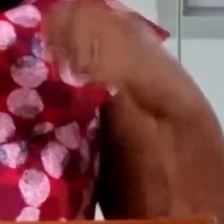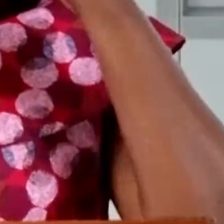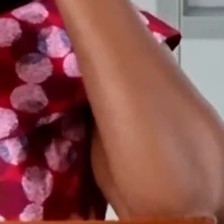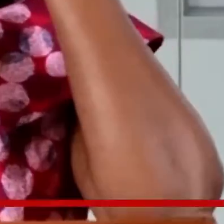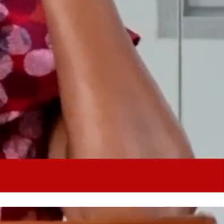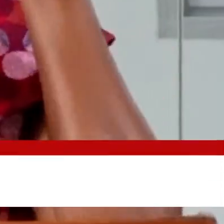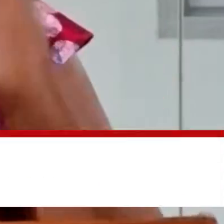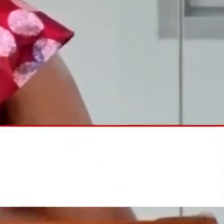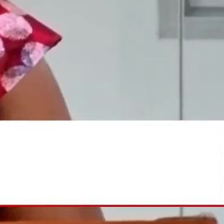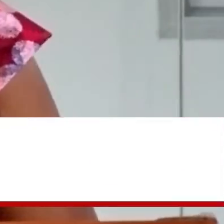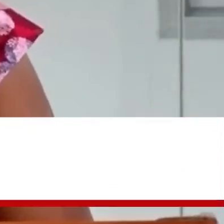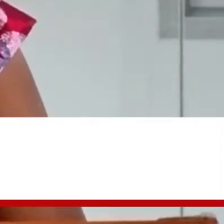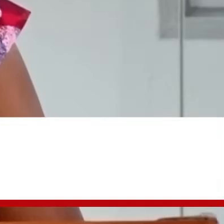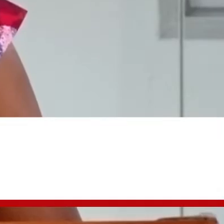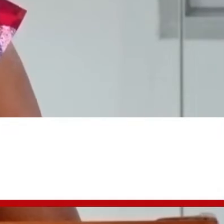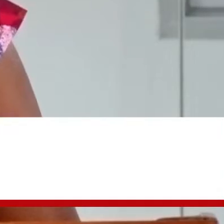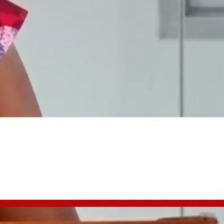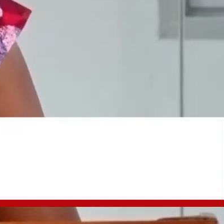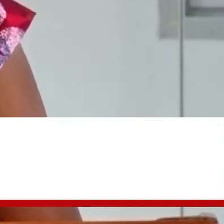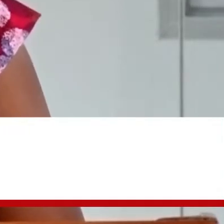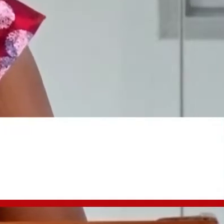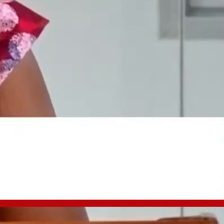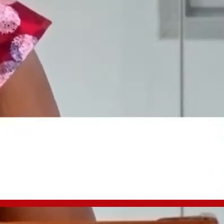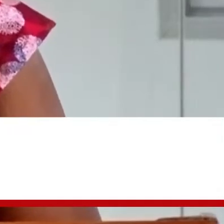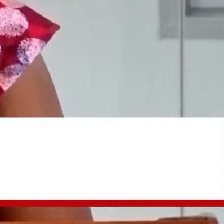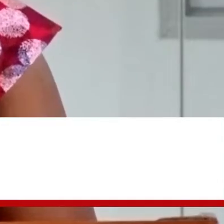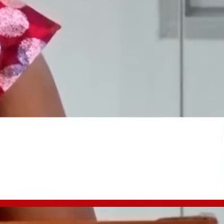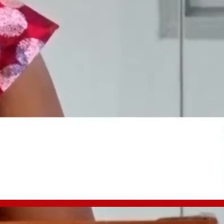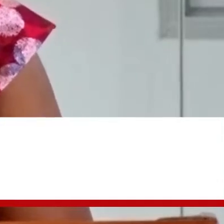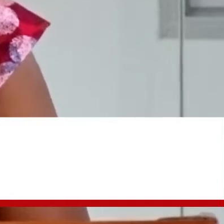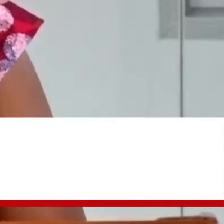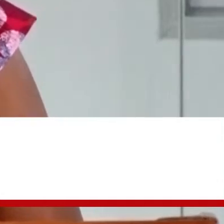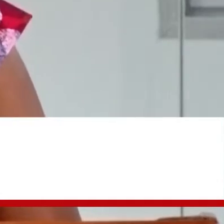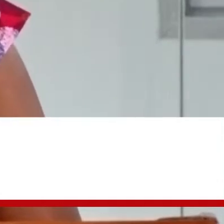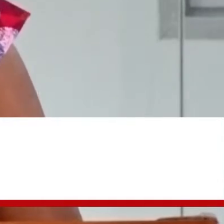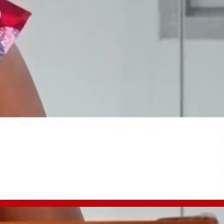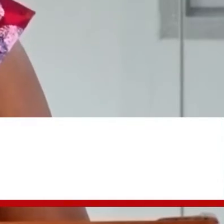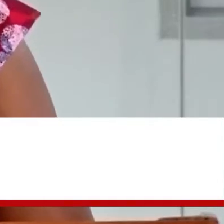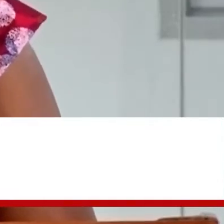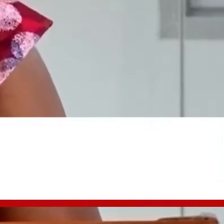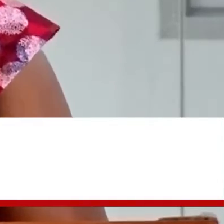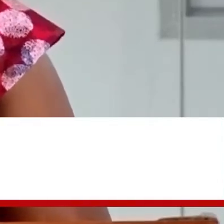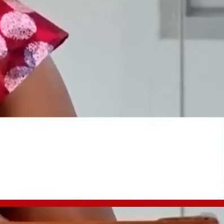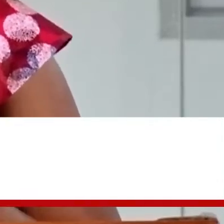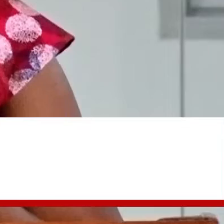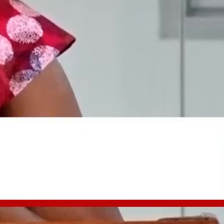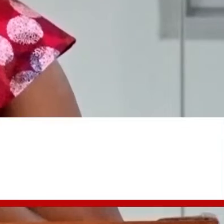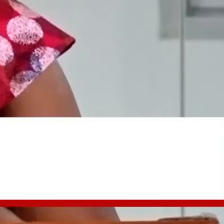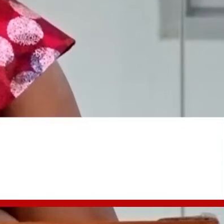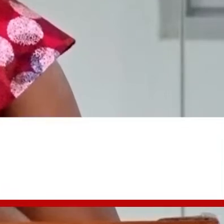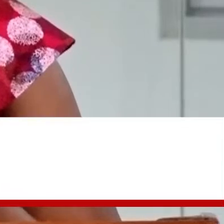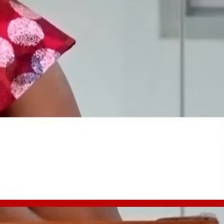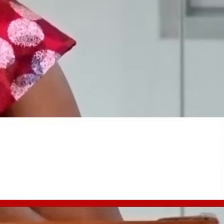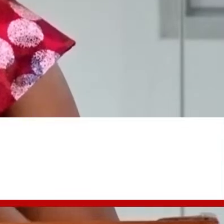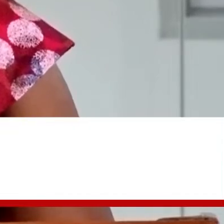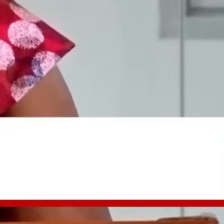Wow, that is so powerful. I think I need a minute to digest, but we will have